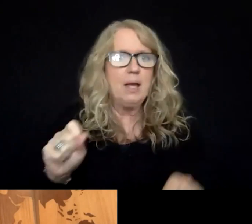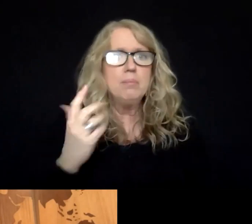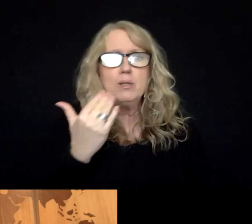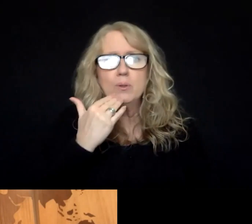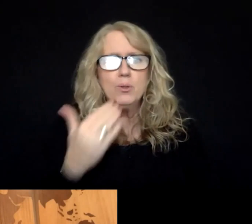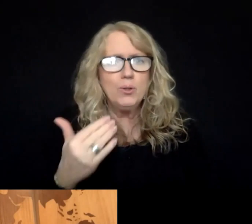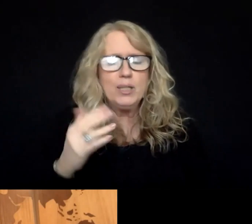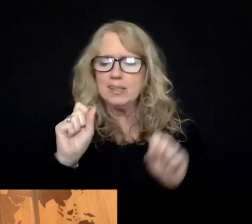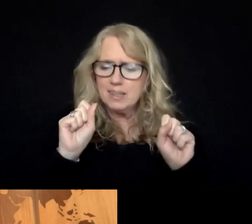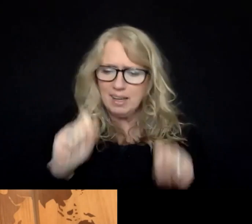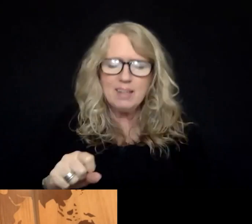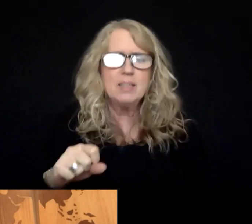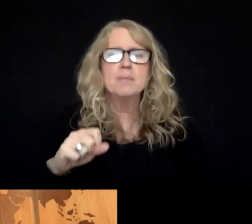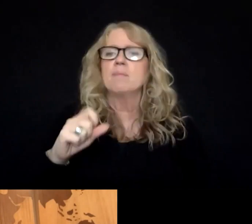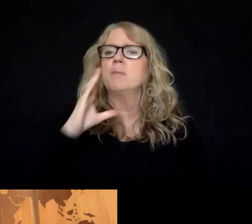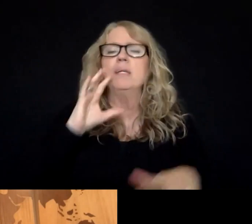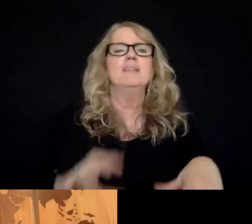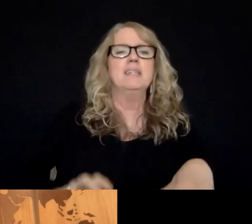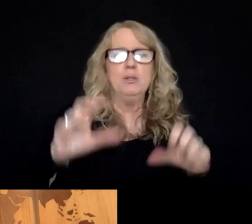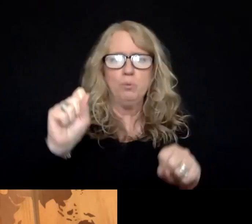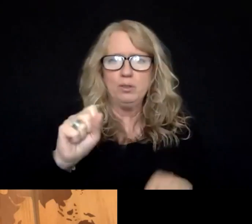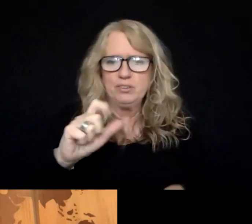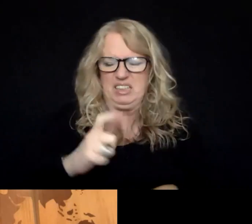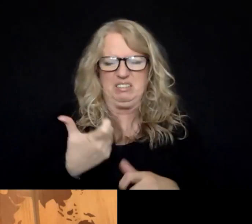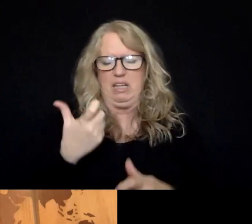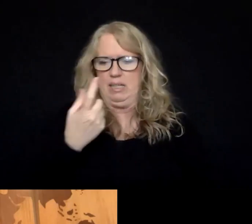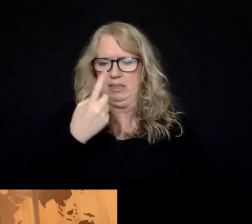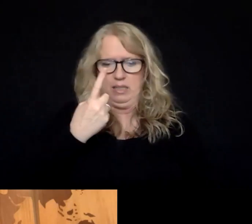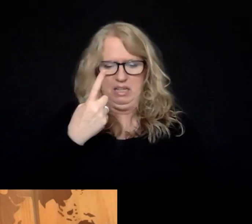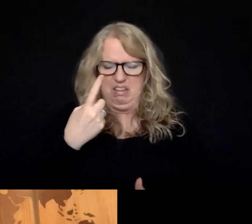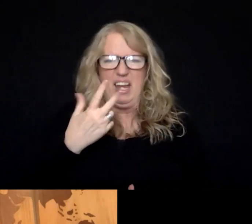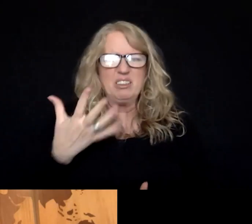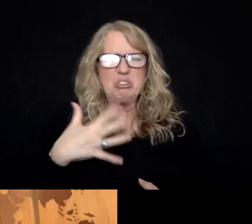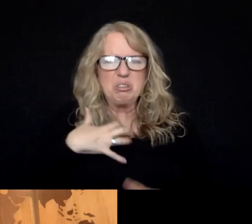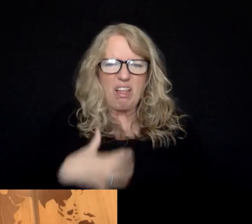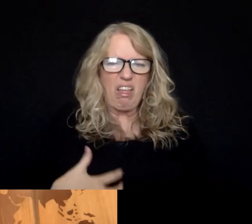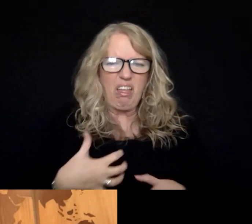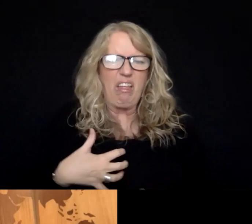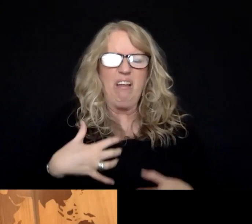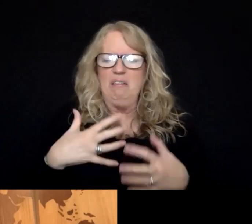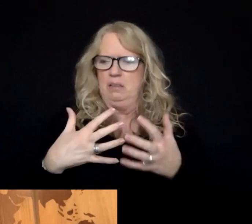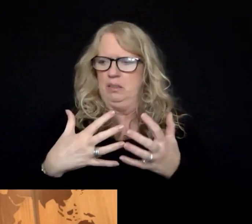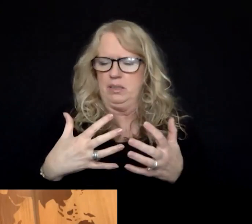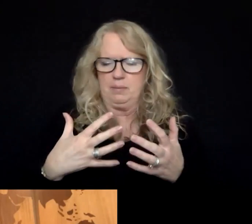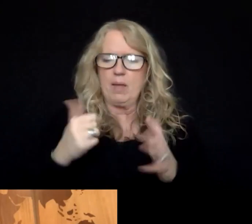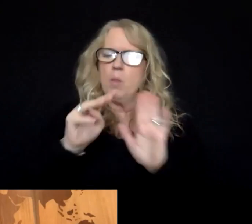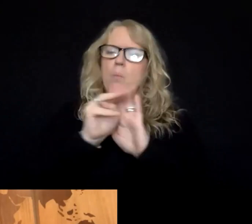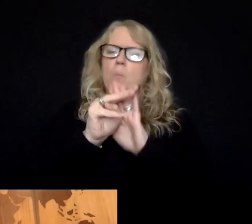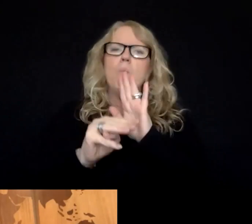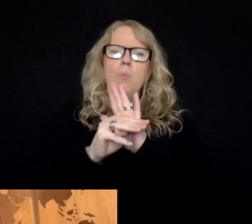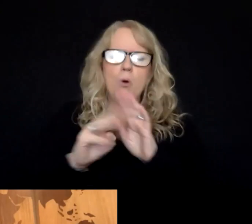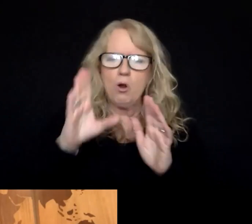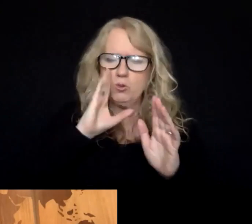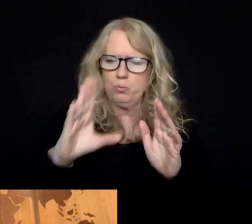thing because sometimes it takes like viscera in your stomach lurching to get sort of the moral head of steam to